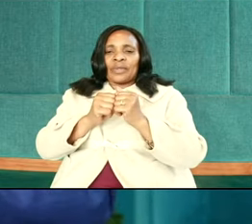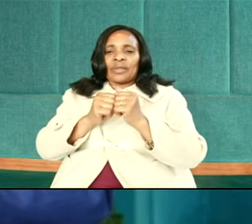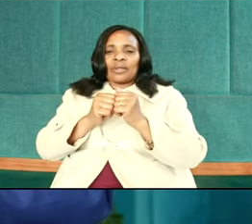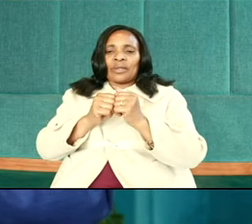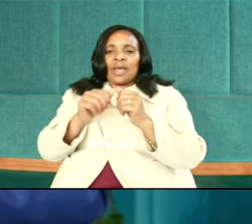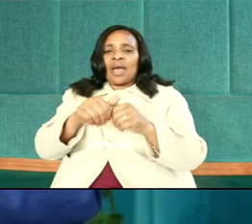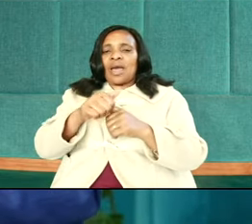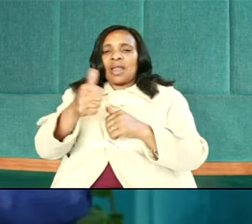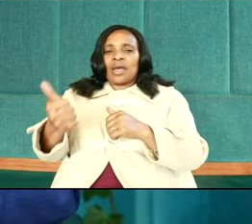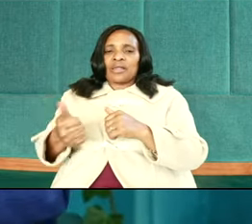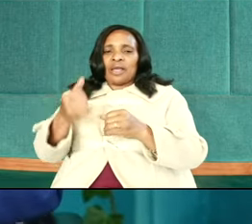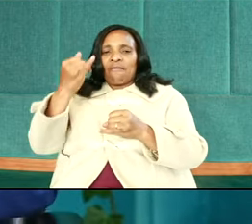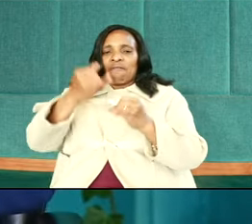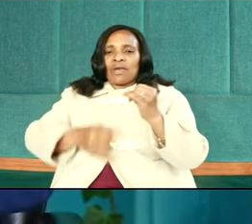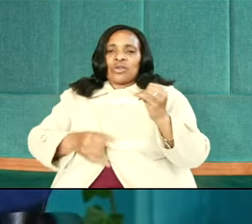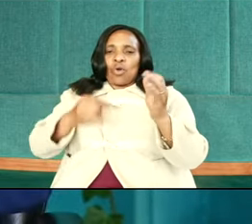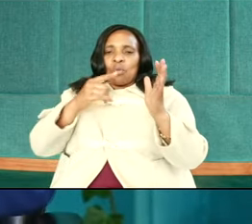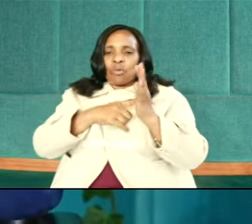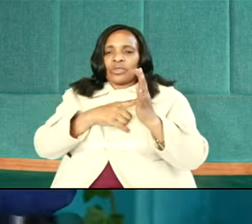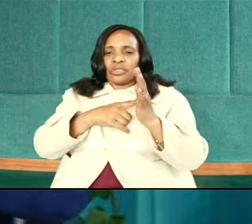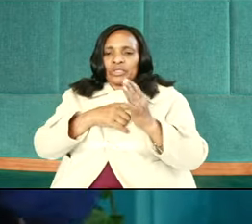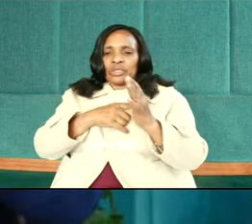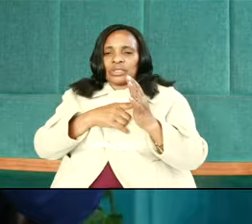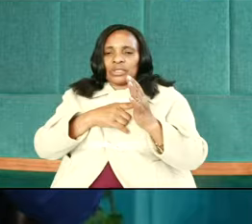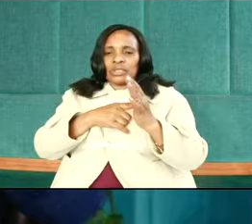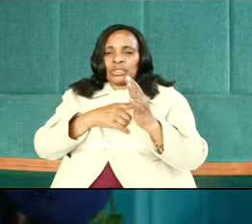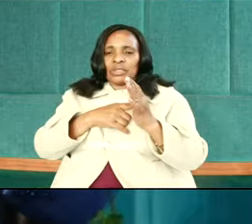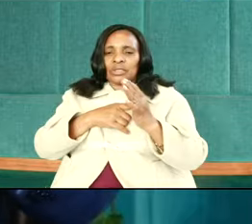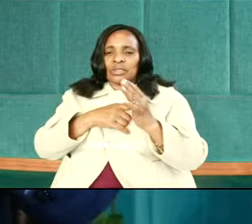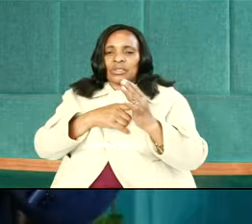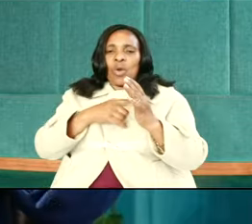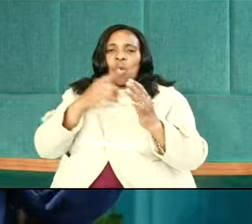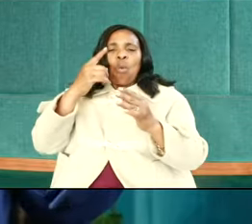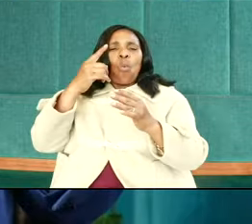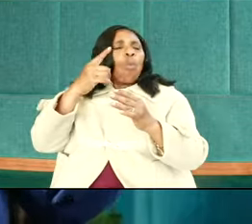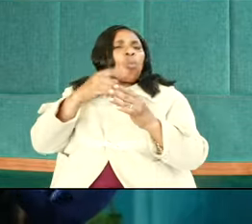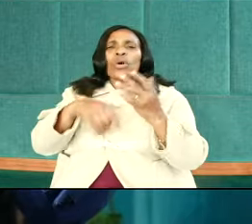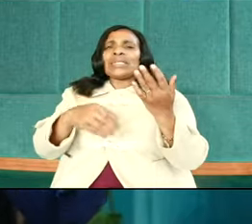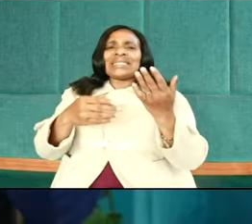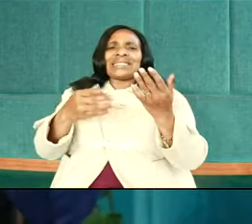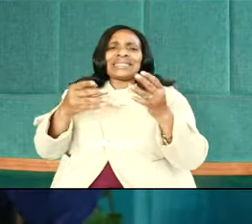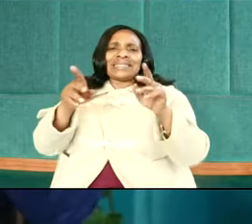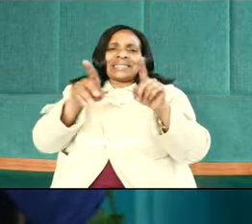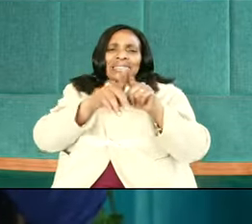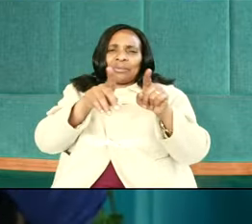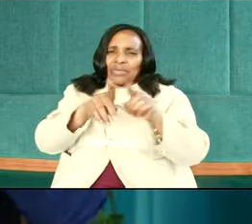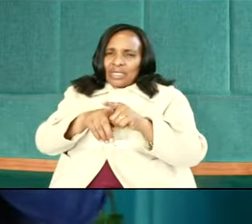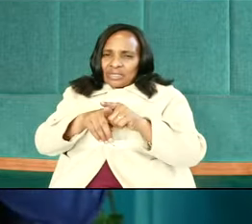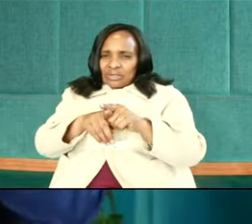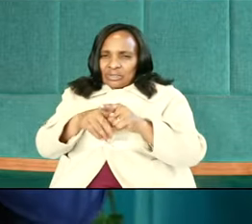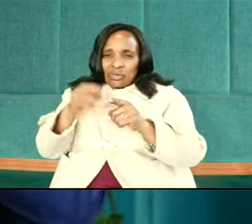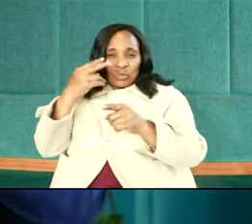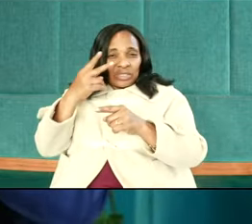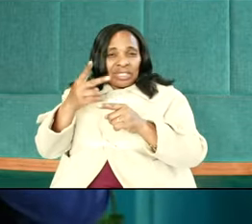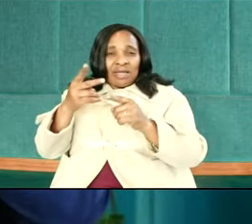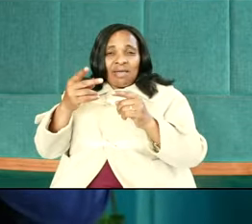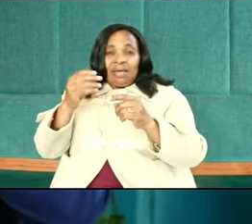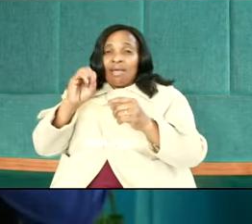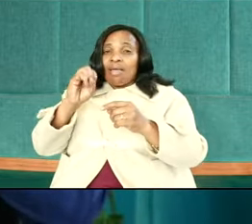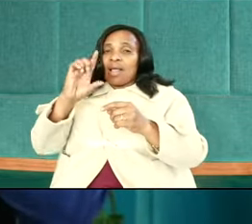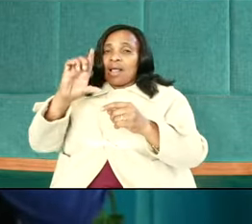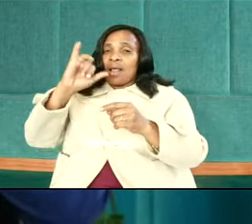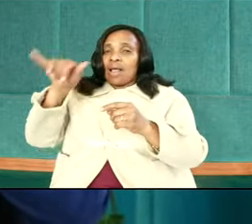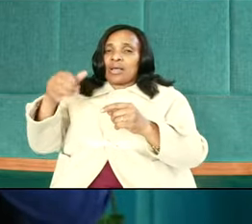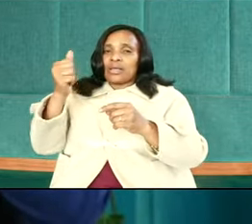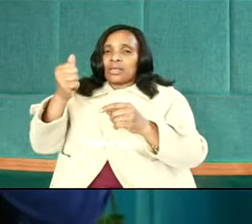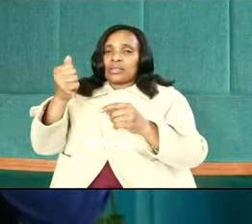Just another final point. What similarities do we see between Elijah and ourselves, you know? You know, just